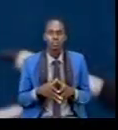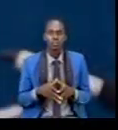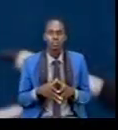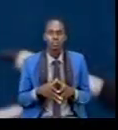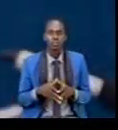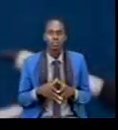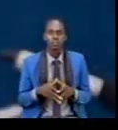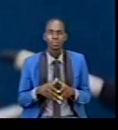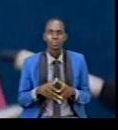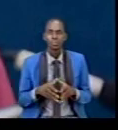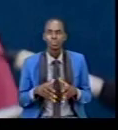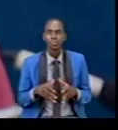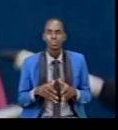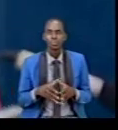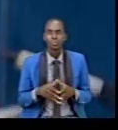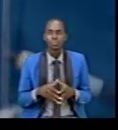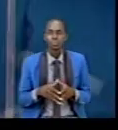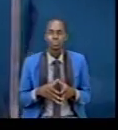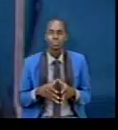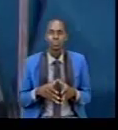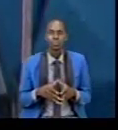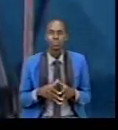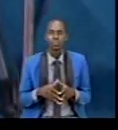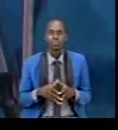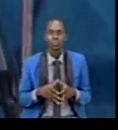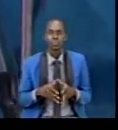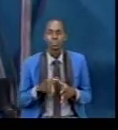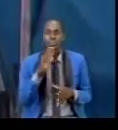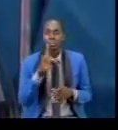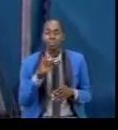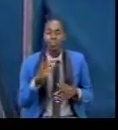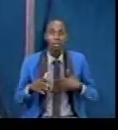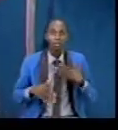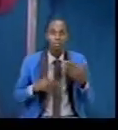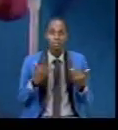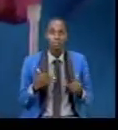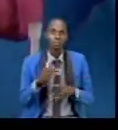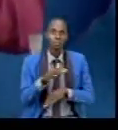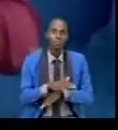Are you happy this evening? Are you happy this evening?